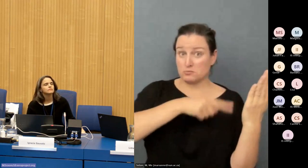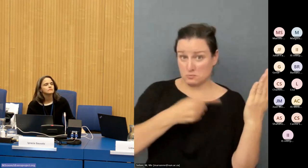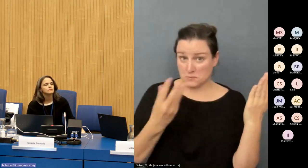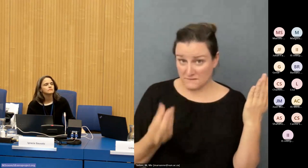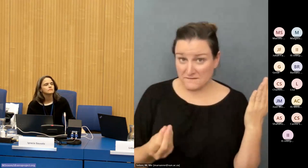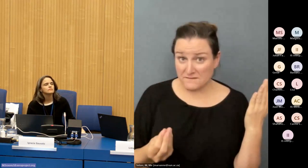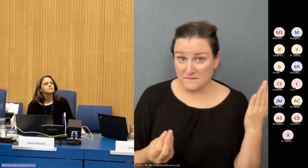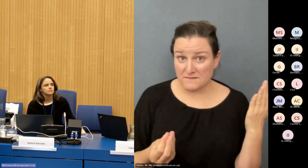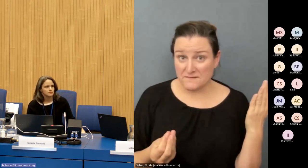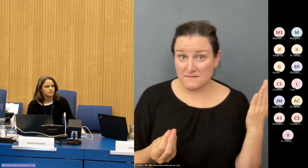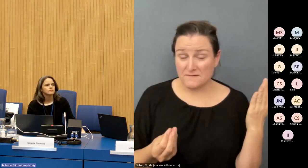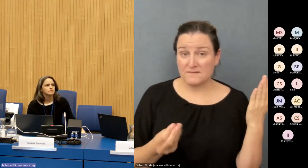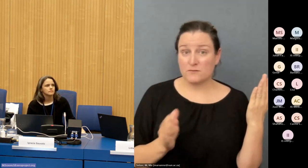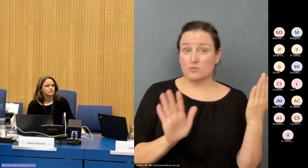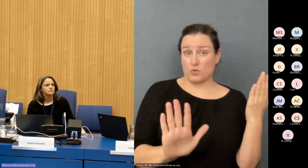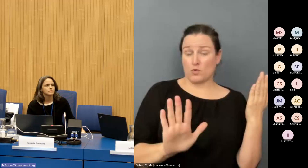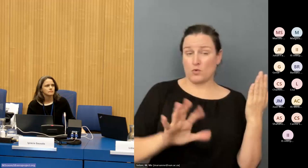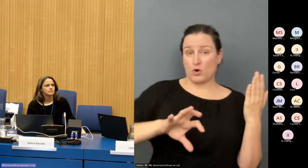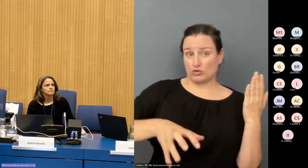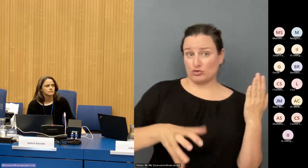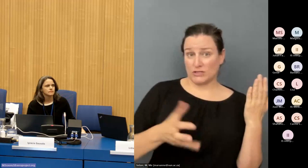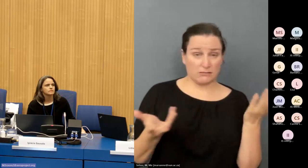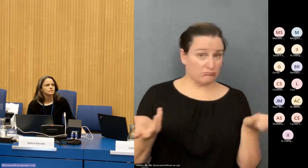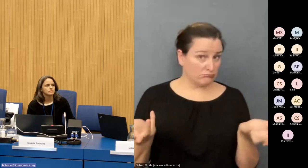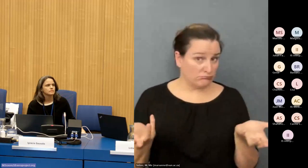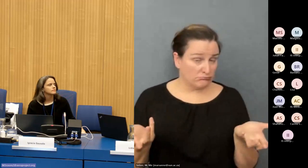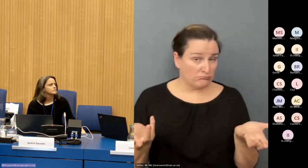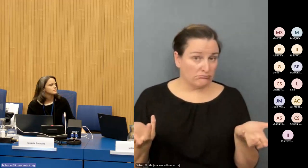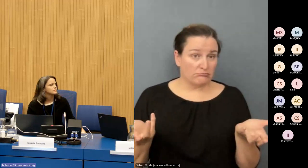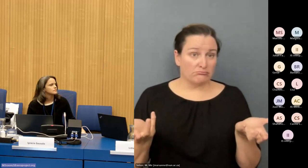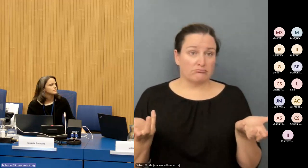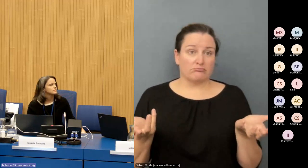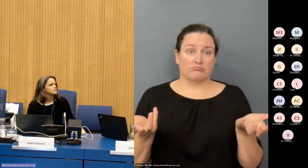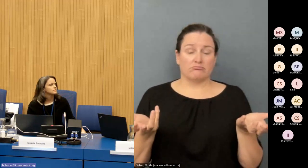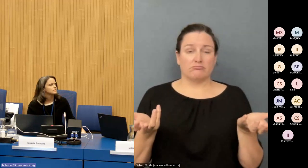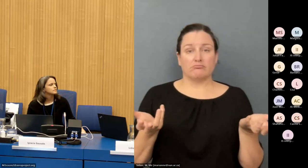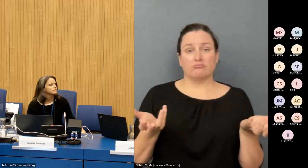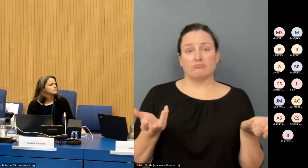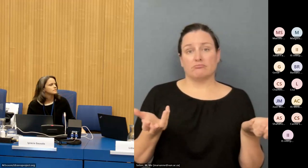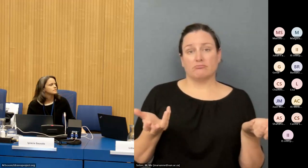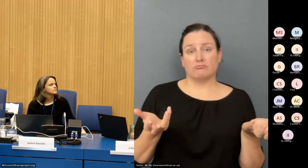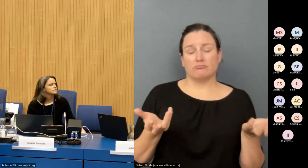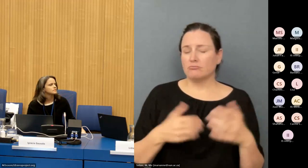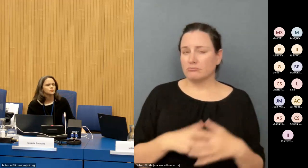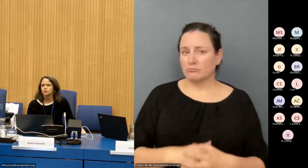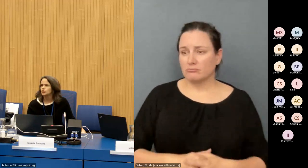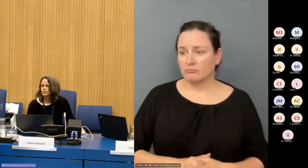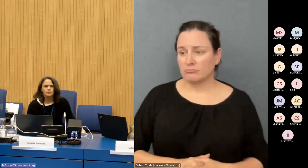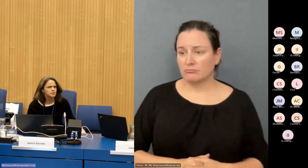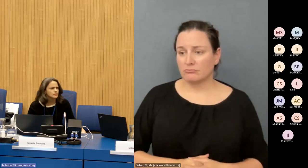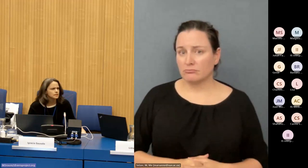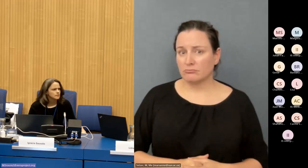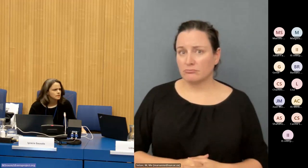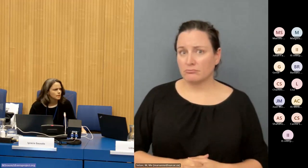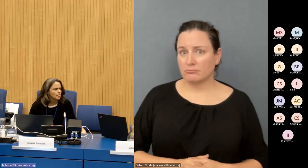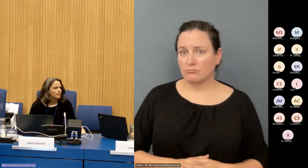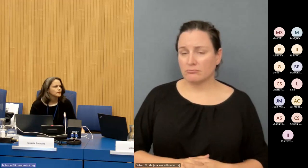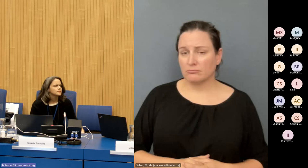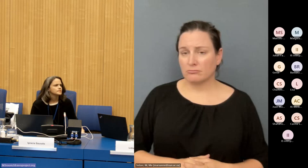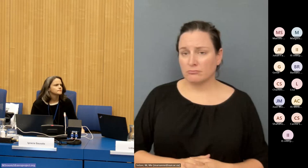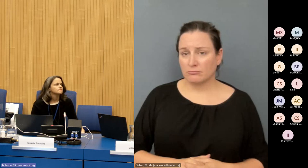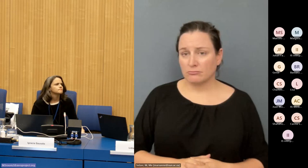curriculum implemented in your country and and uh uh reconnect spam law um thank